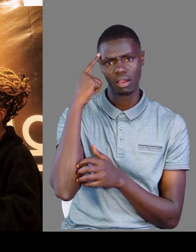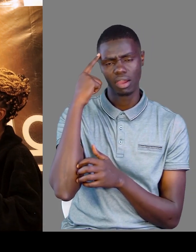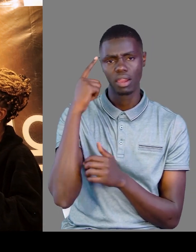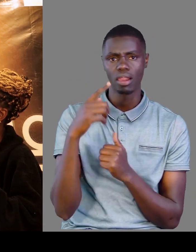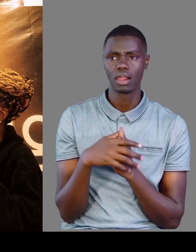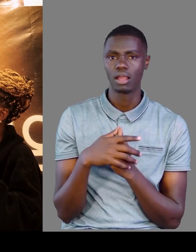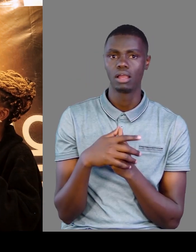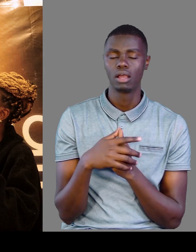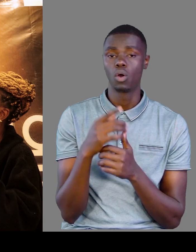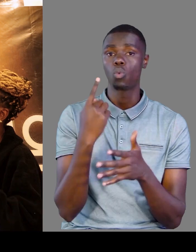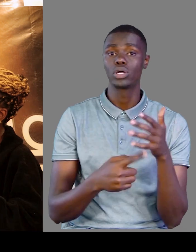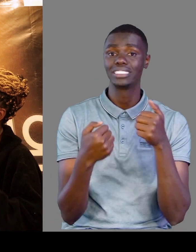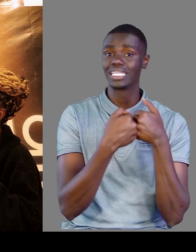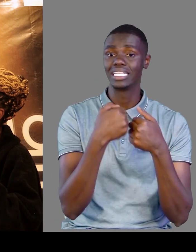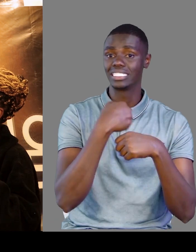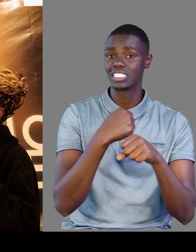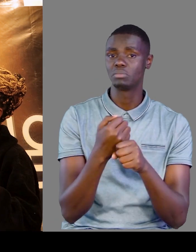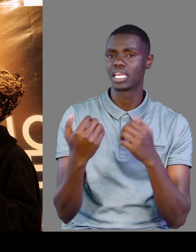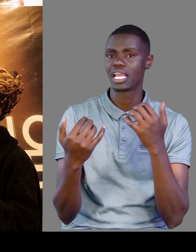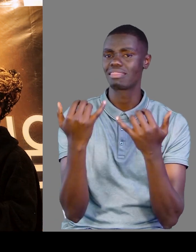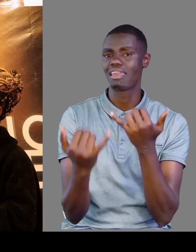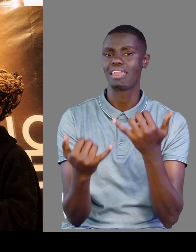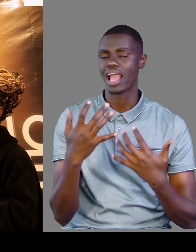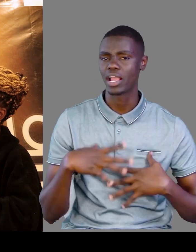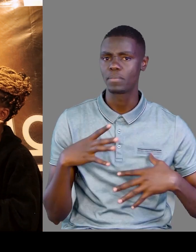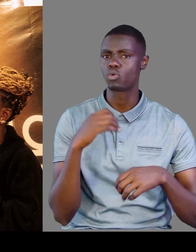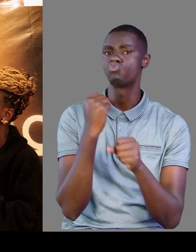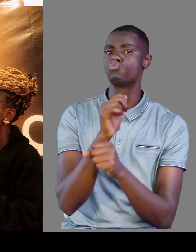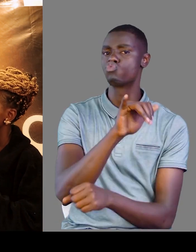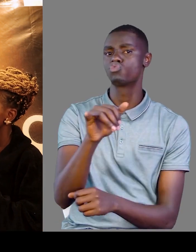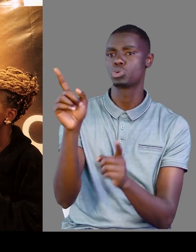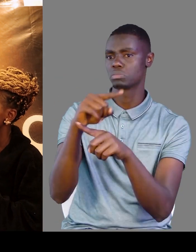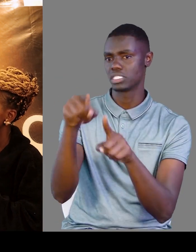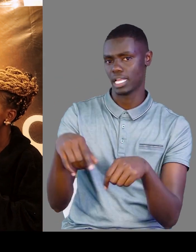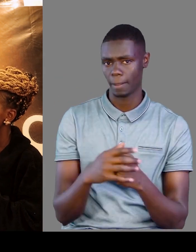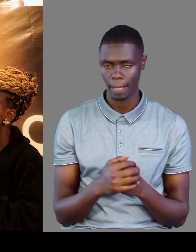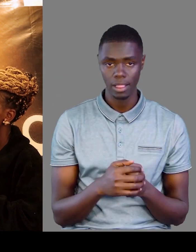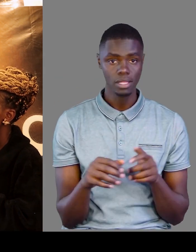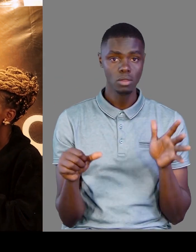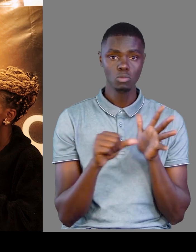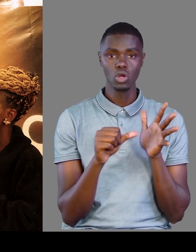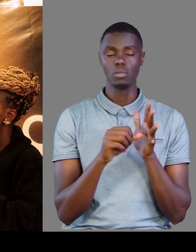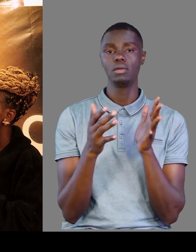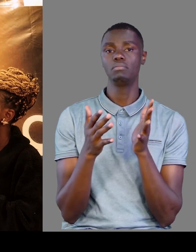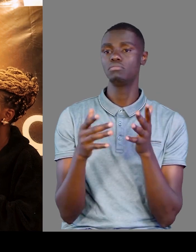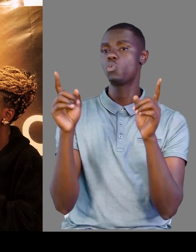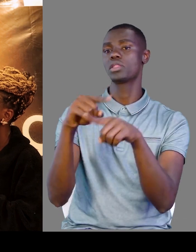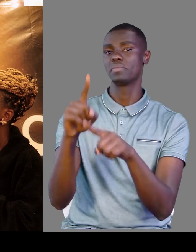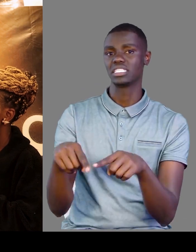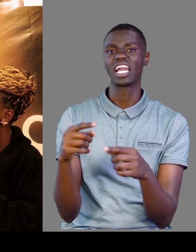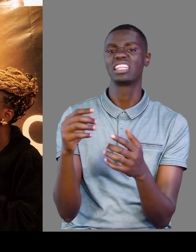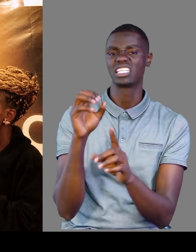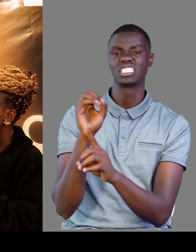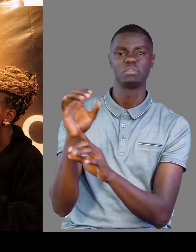and what challenge do you think is making them make those kind of mistakes? Well, I think the problem of mistakes is basically, I think,